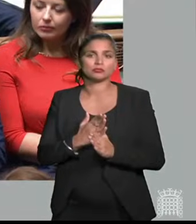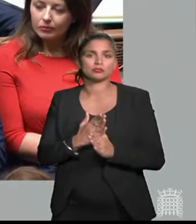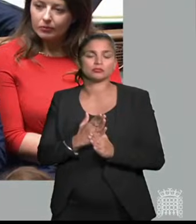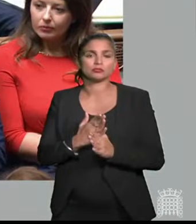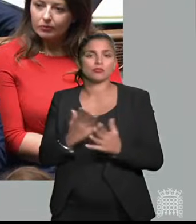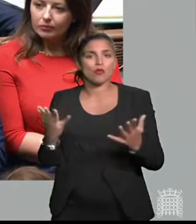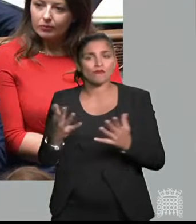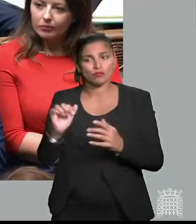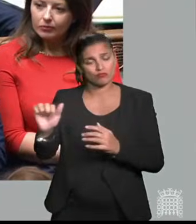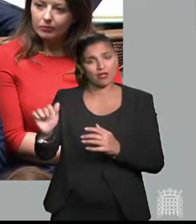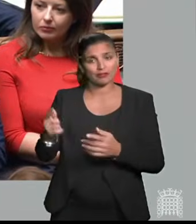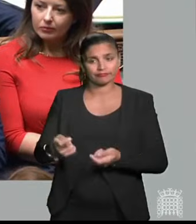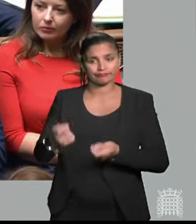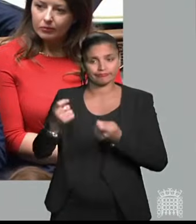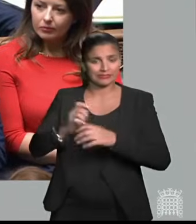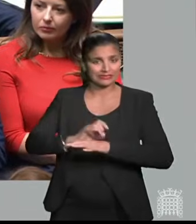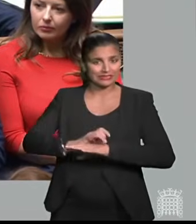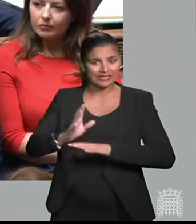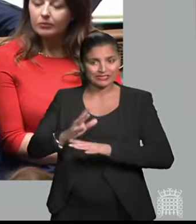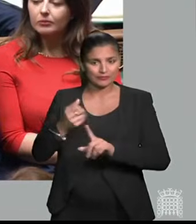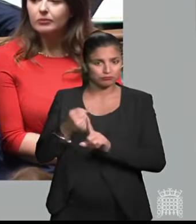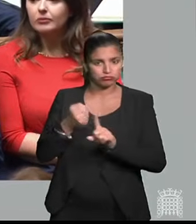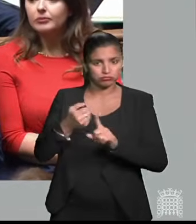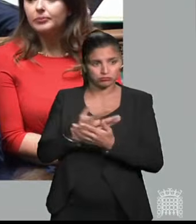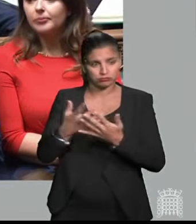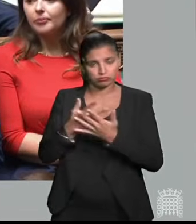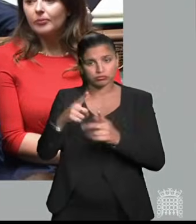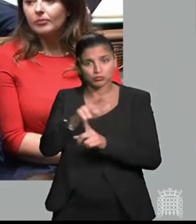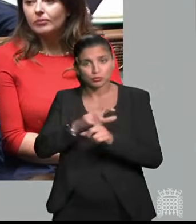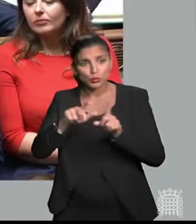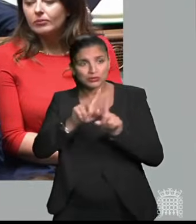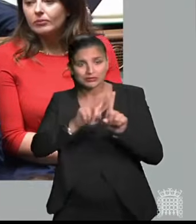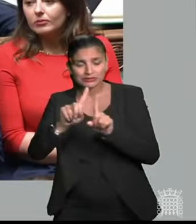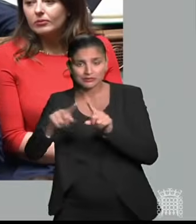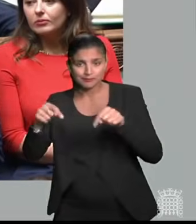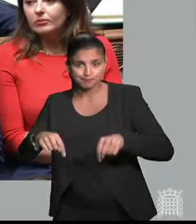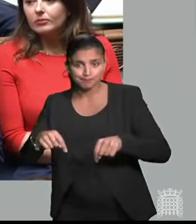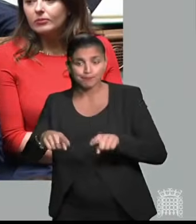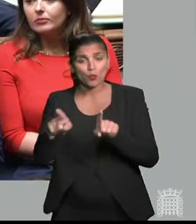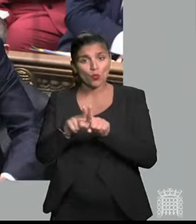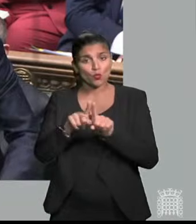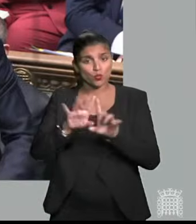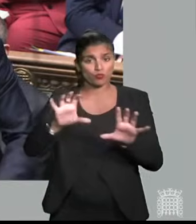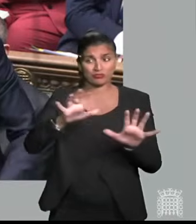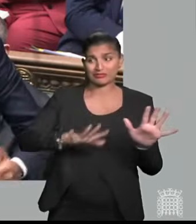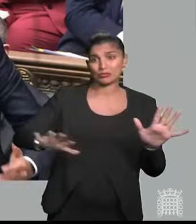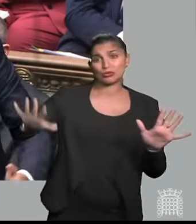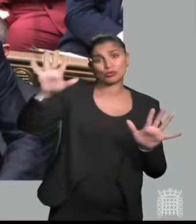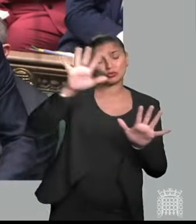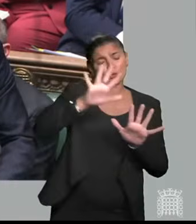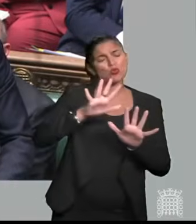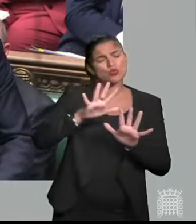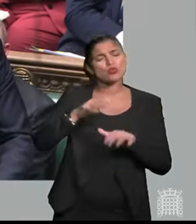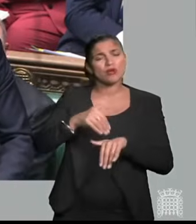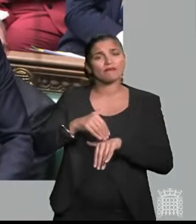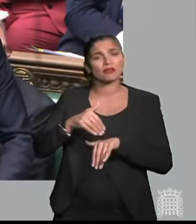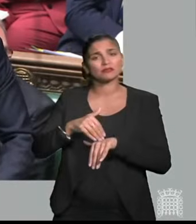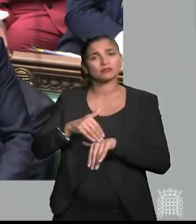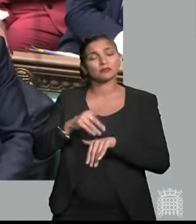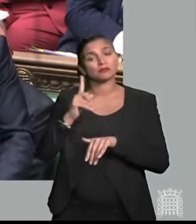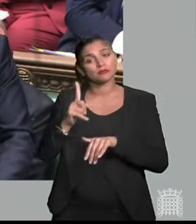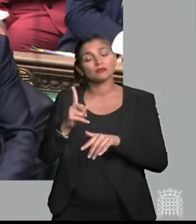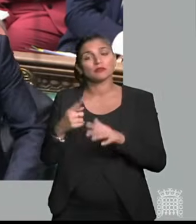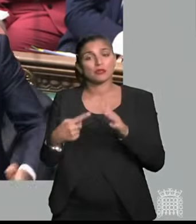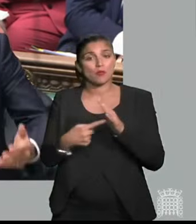sensitivities that he raises, the impact on communities here, but also across the region. And as I said, it is incumbent on all of